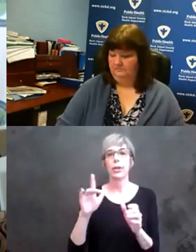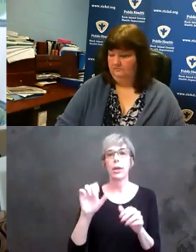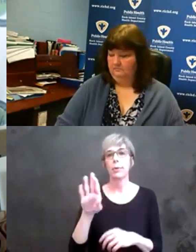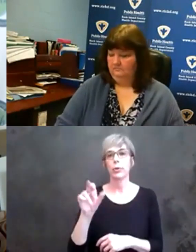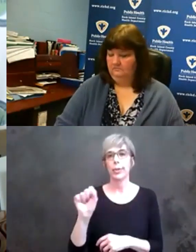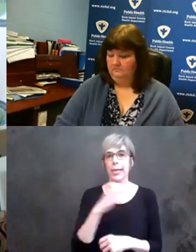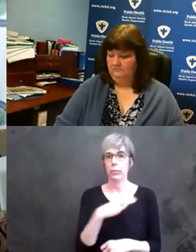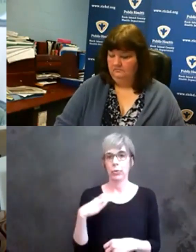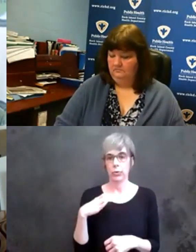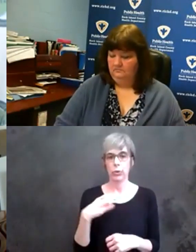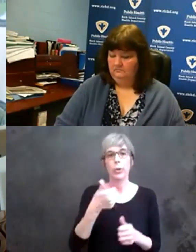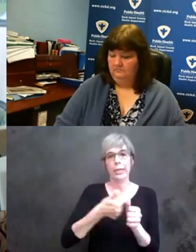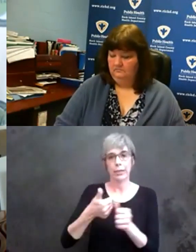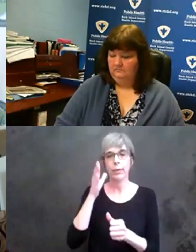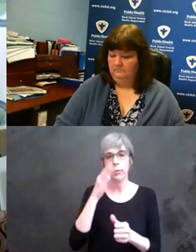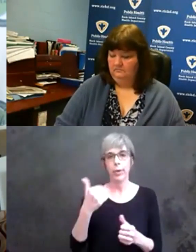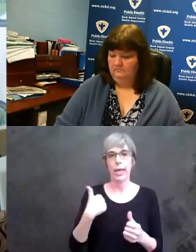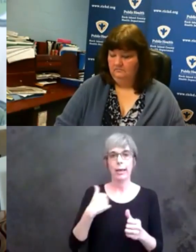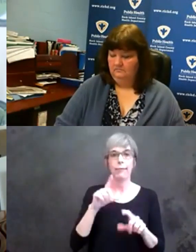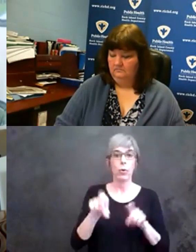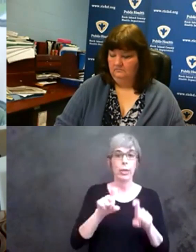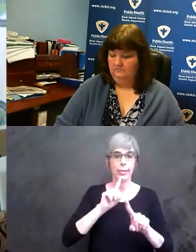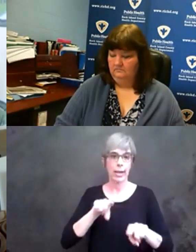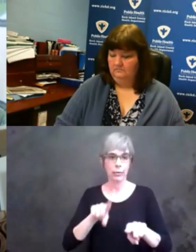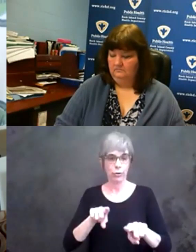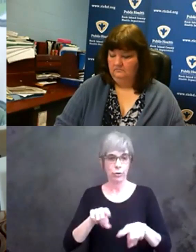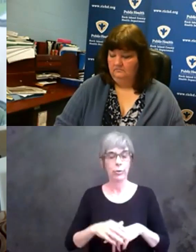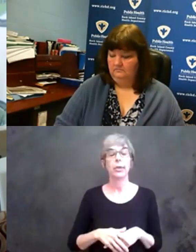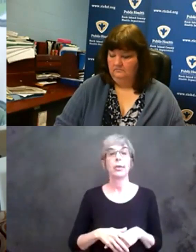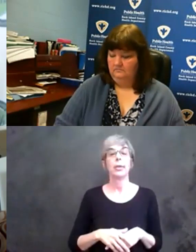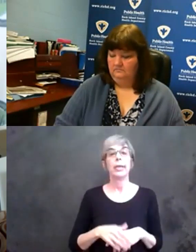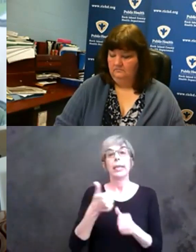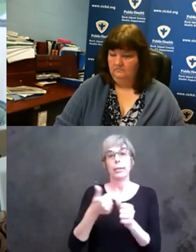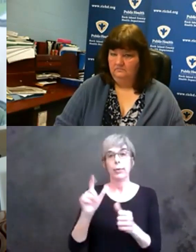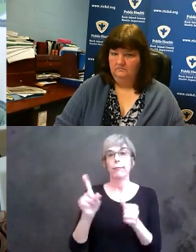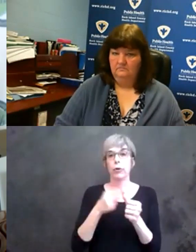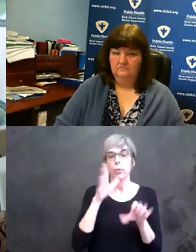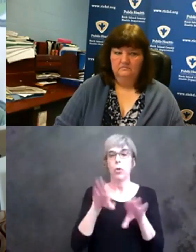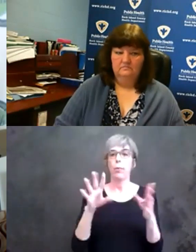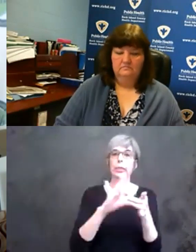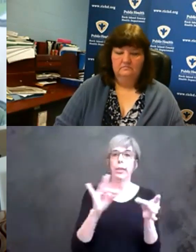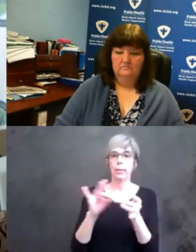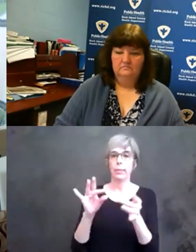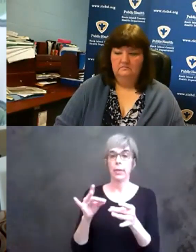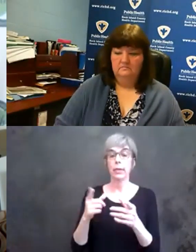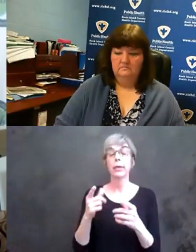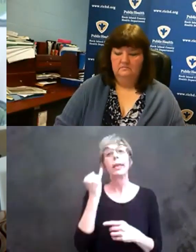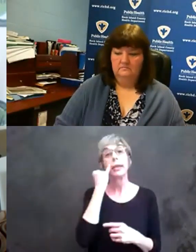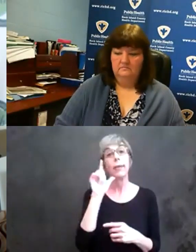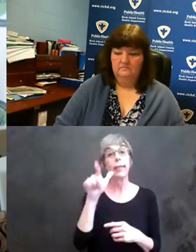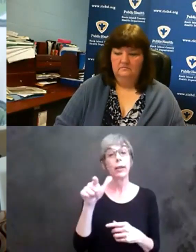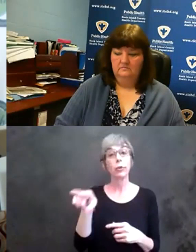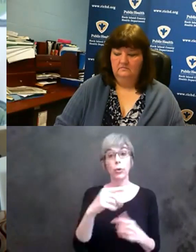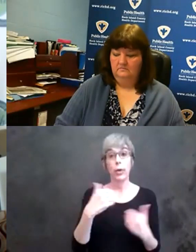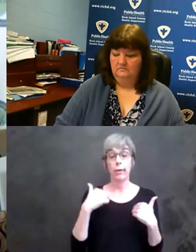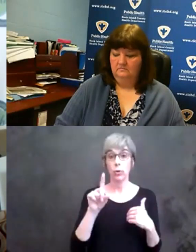afterward. As always, we ask you to direct the question in the chat box to the person you want the answer from, and